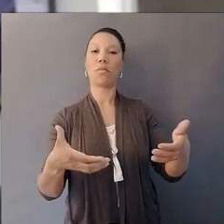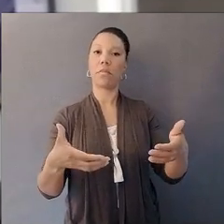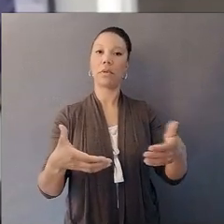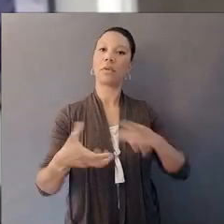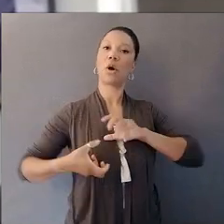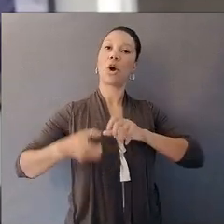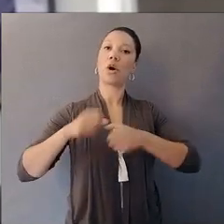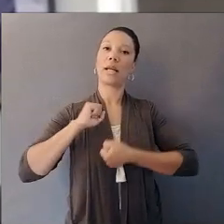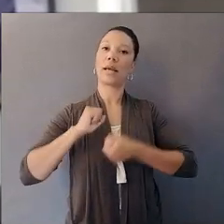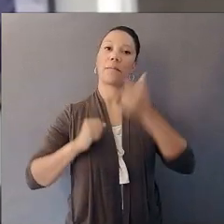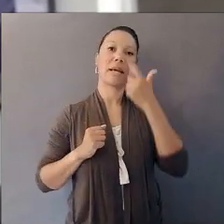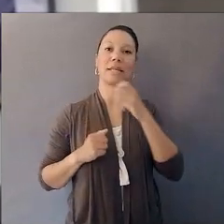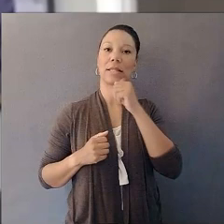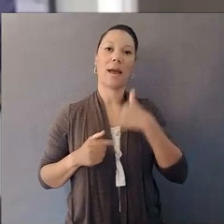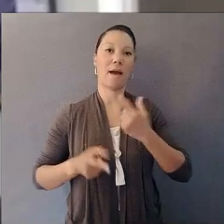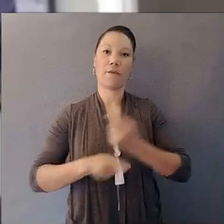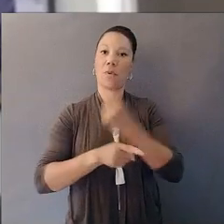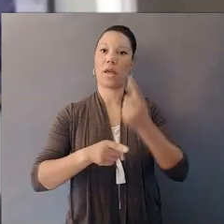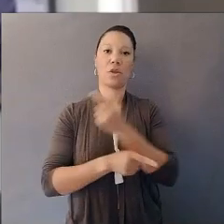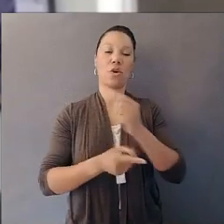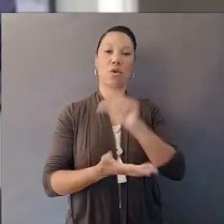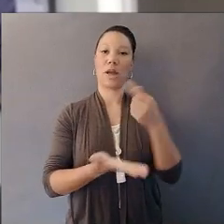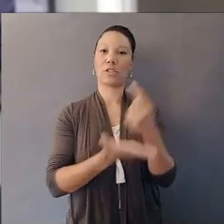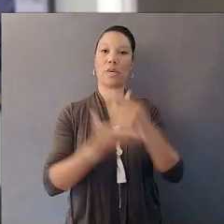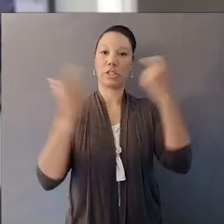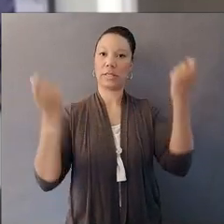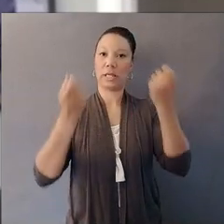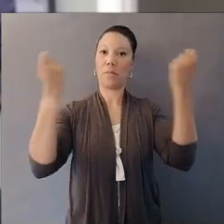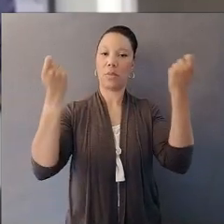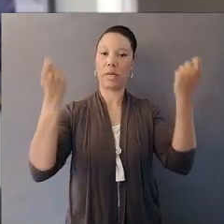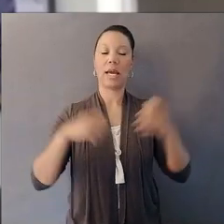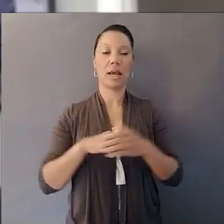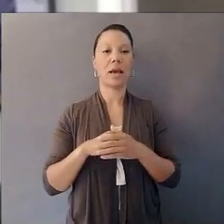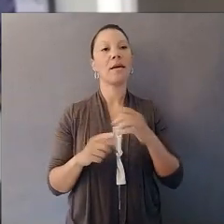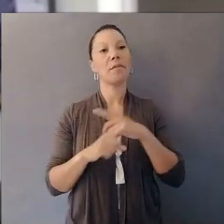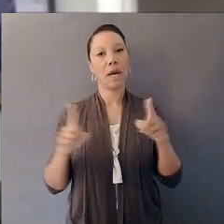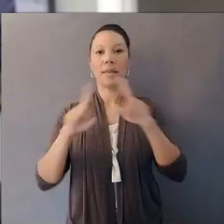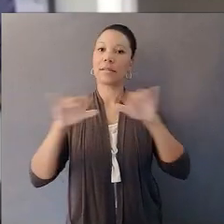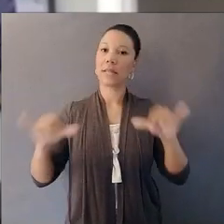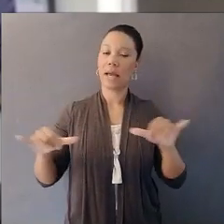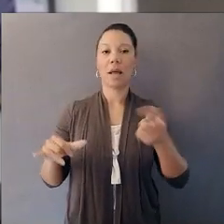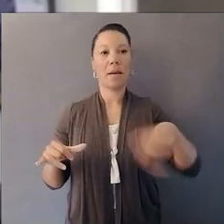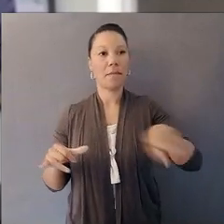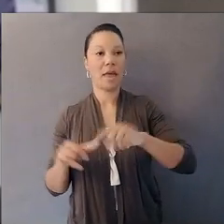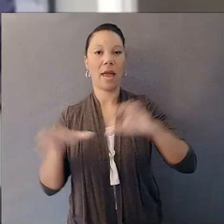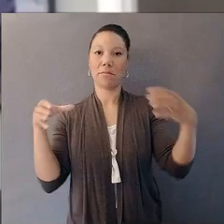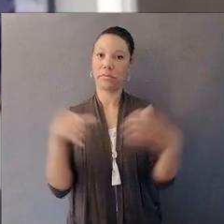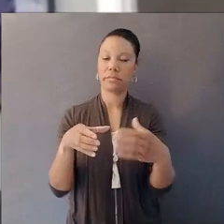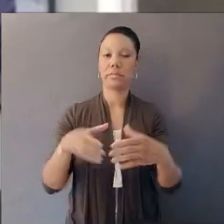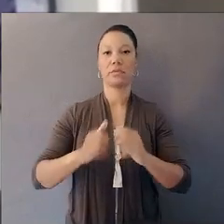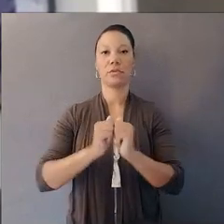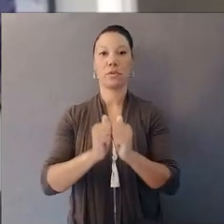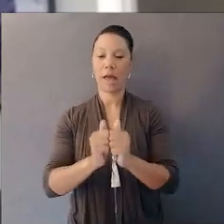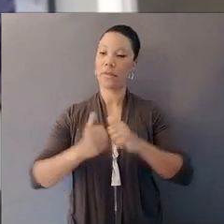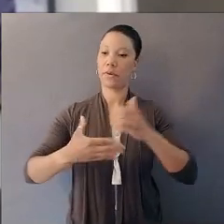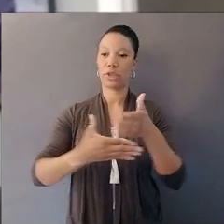losing that ceremony, or at least not having it on the same schedule they expected. But at the same time, they were comfortable coming together and sharing in a moment